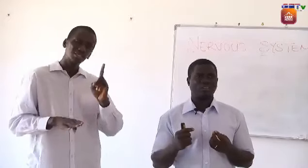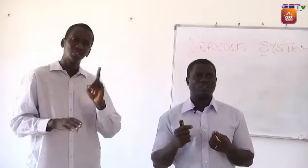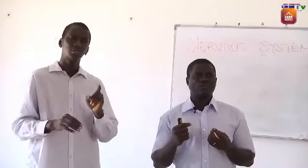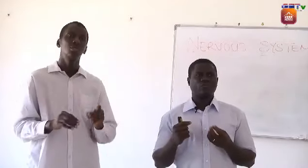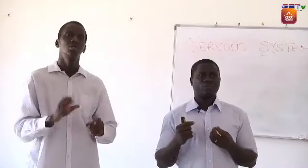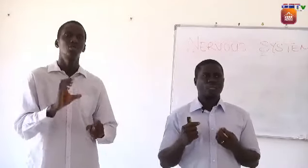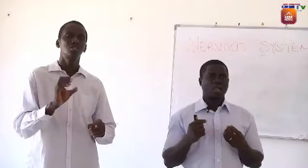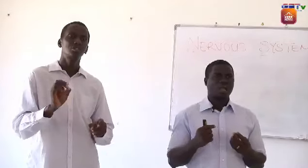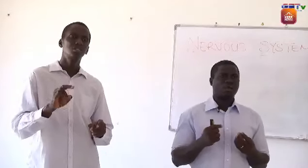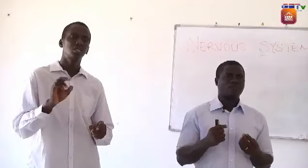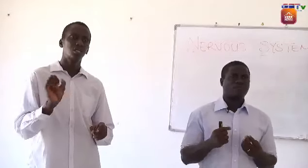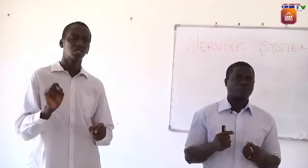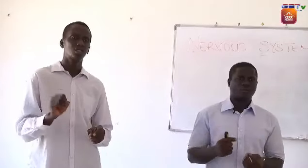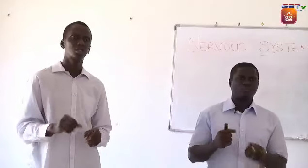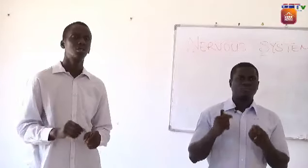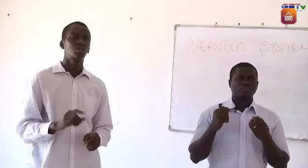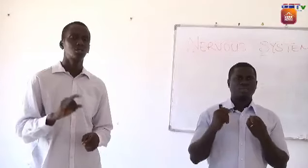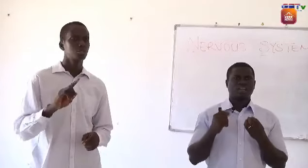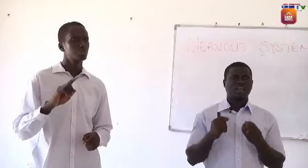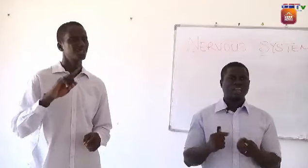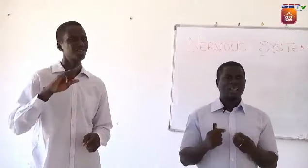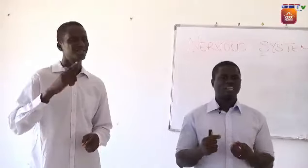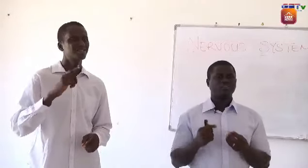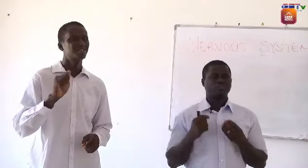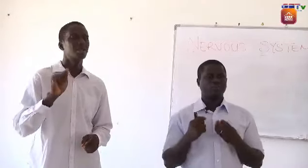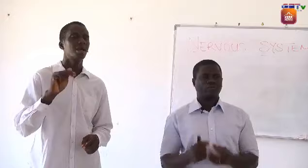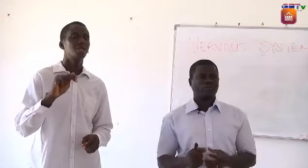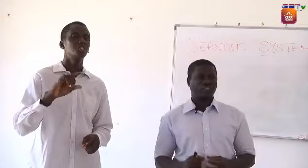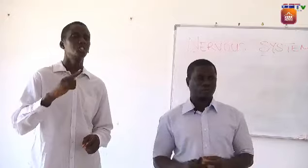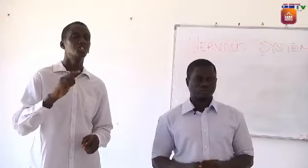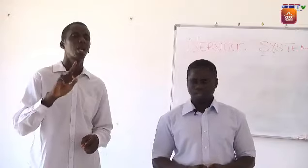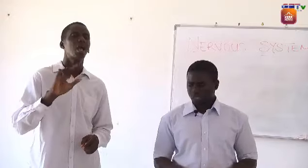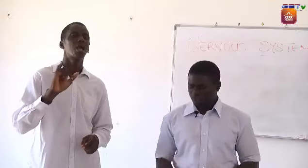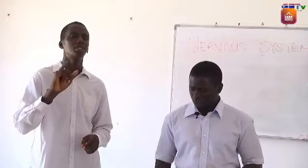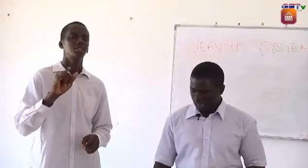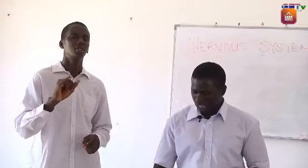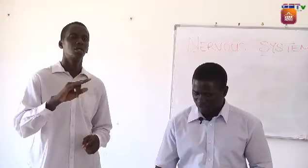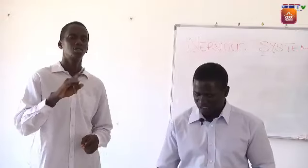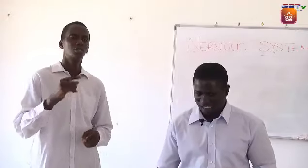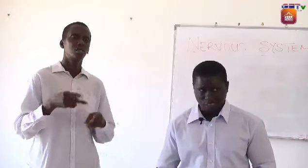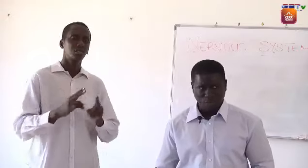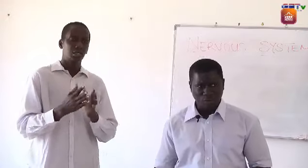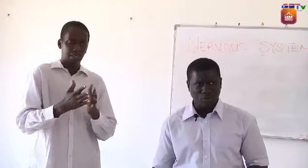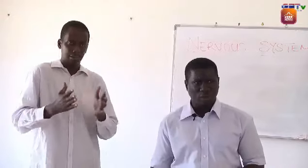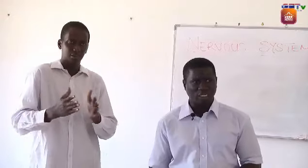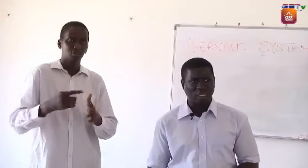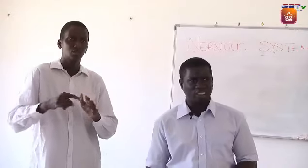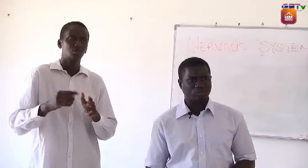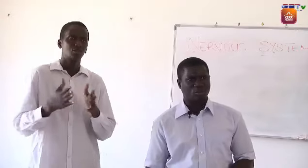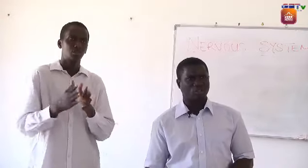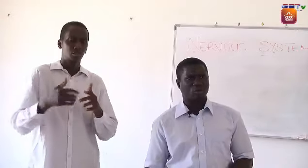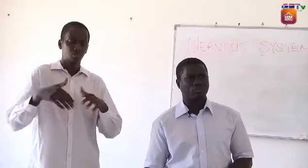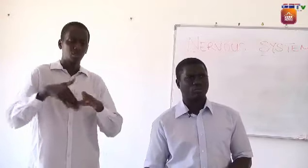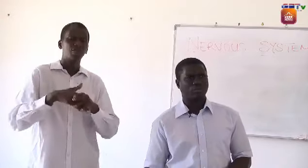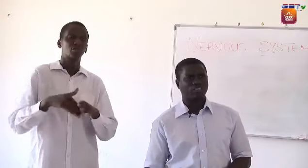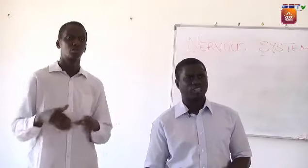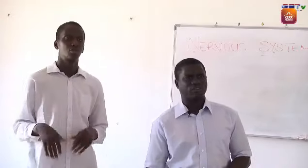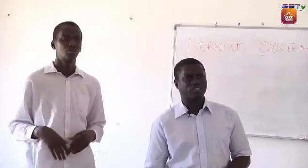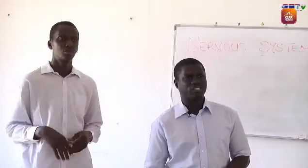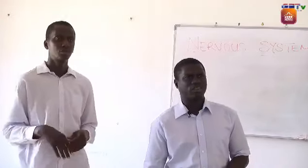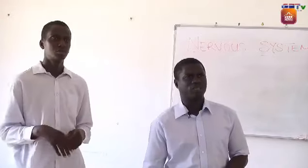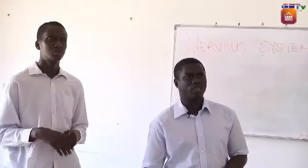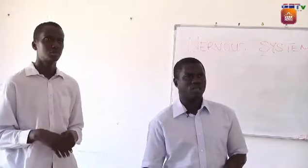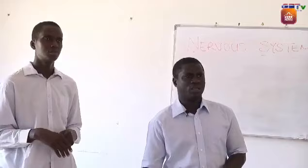system to gangrene, to where the synapses and from gangrene to effector.